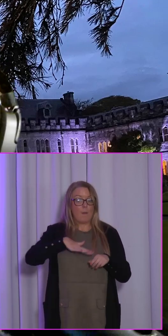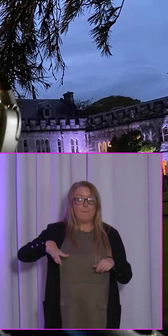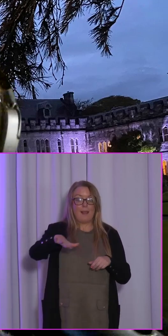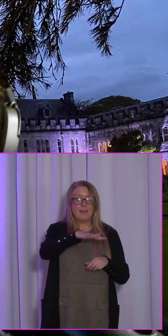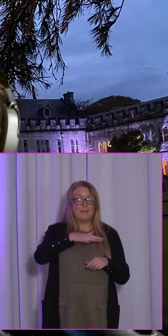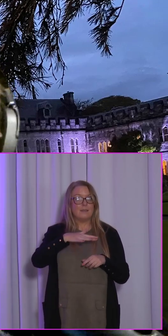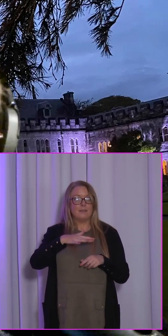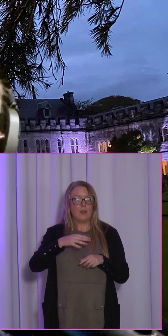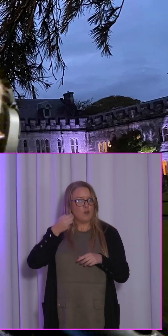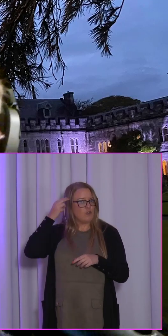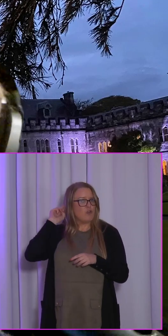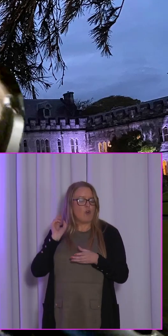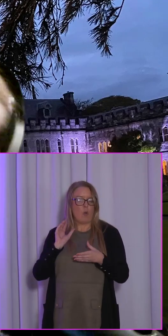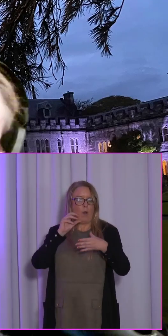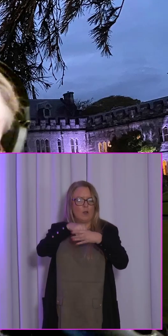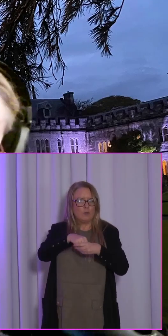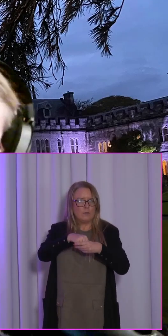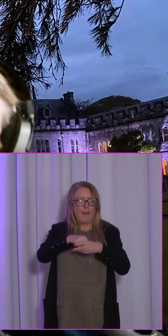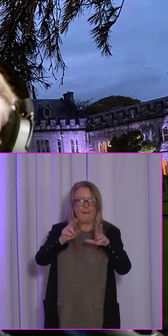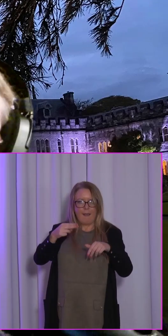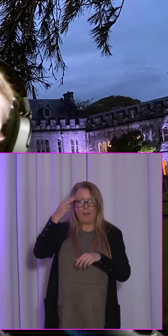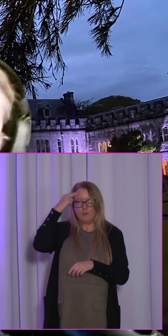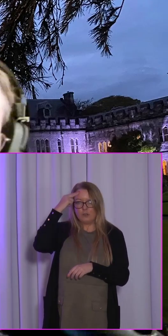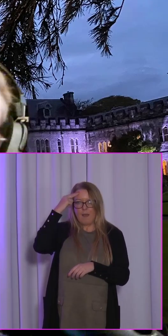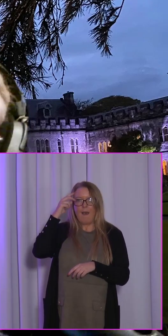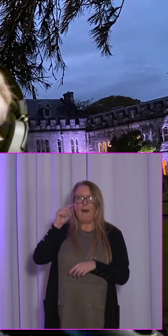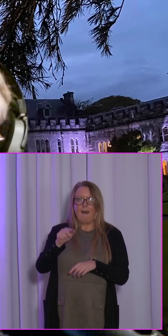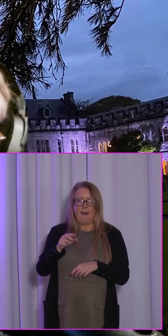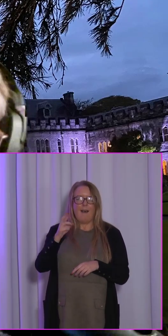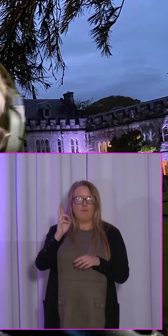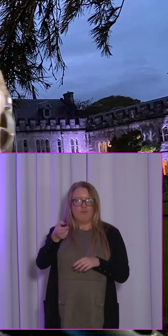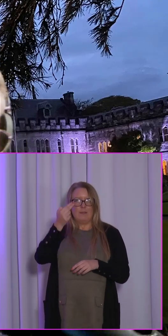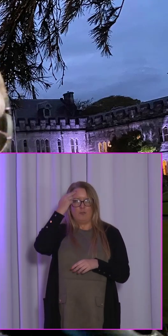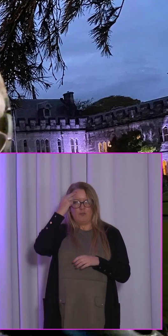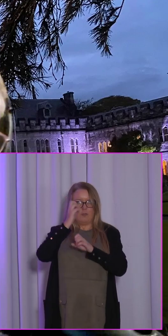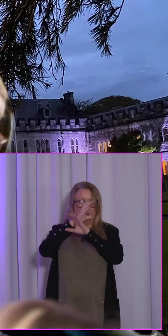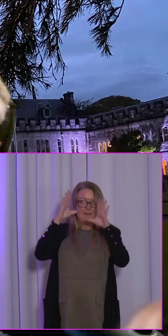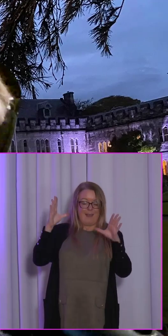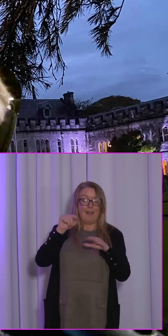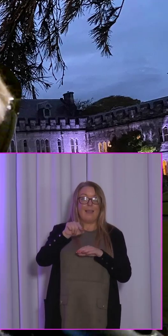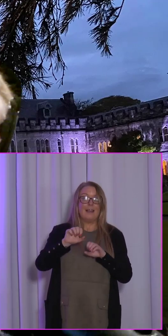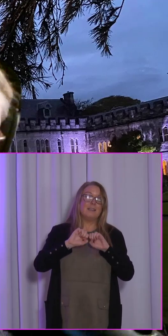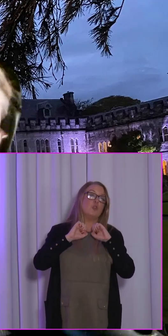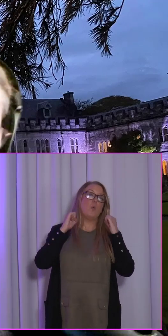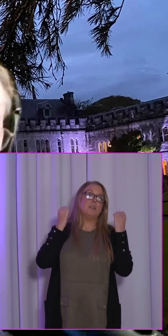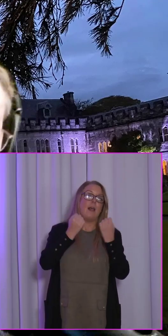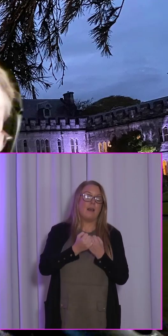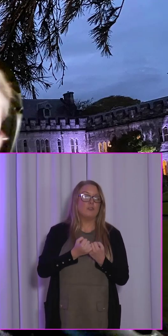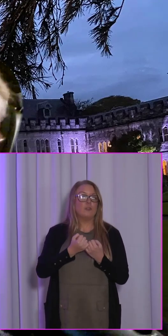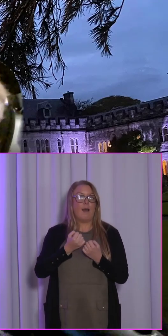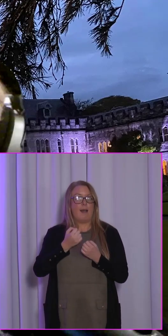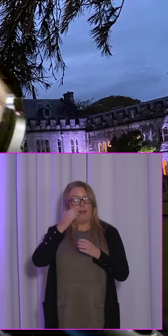neuro-inclusive, and to be able to understand what neurodiversity is. Neurodiversity is a sociological concept that came around in the